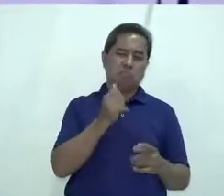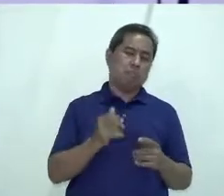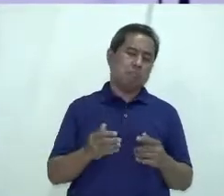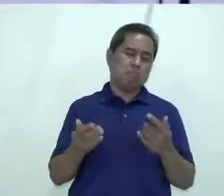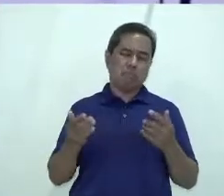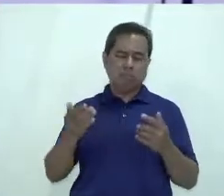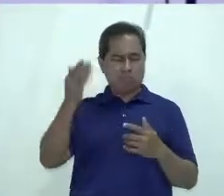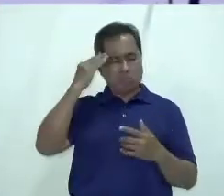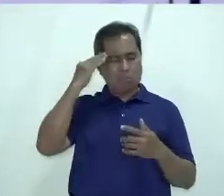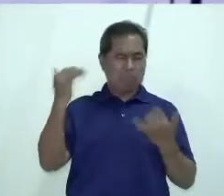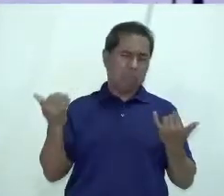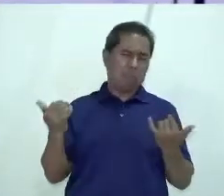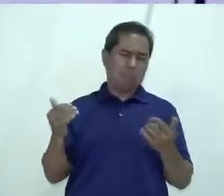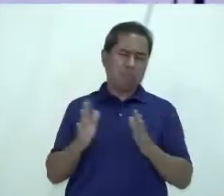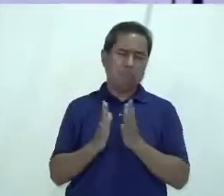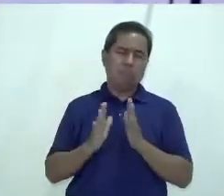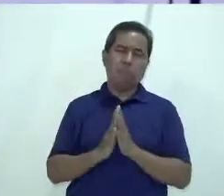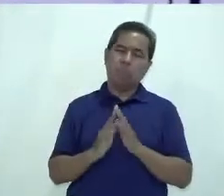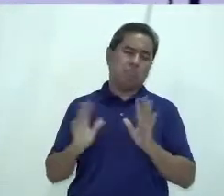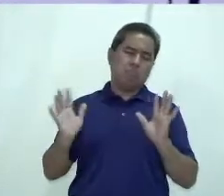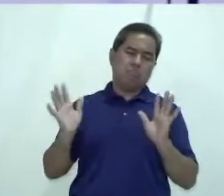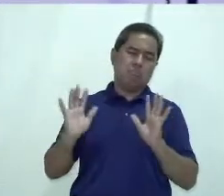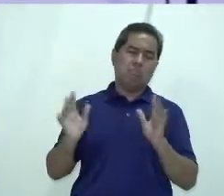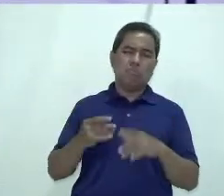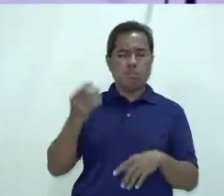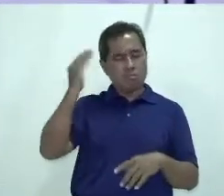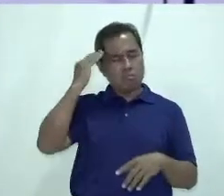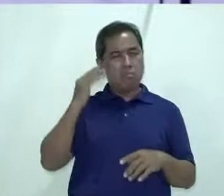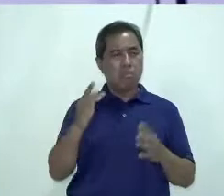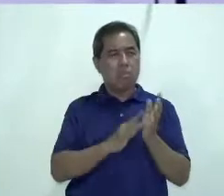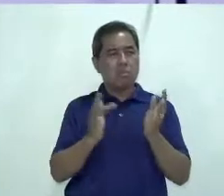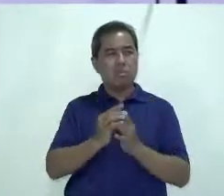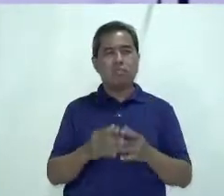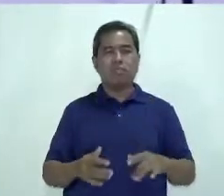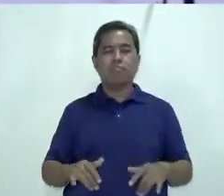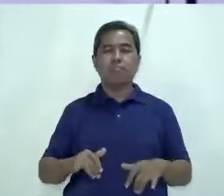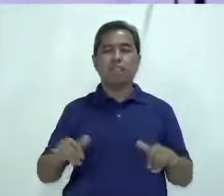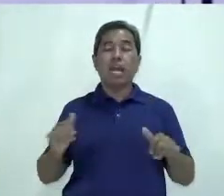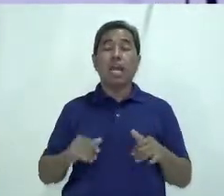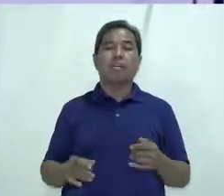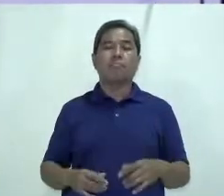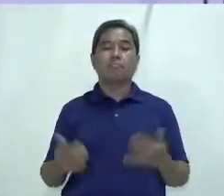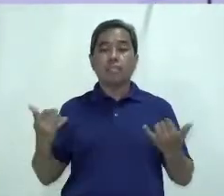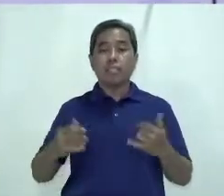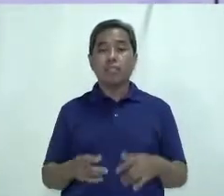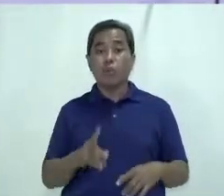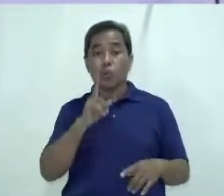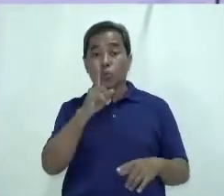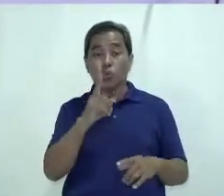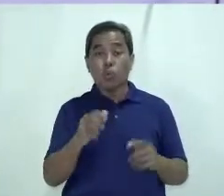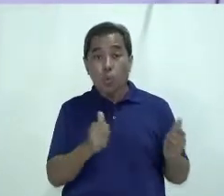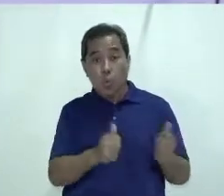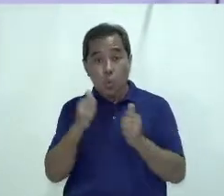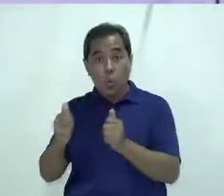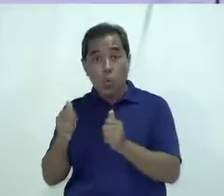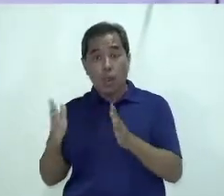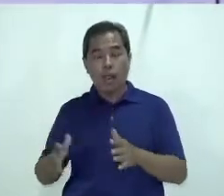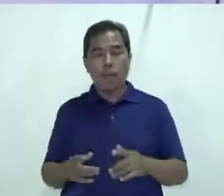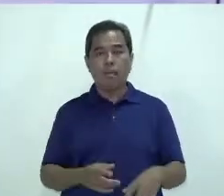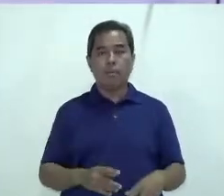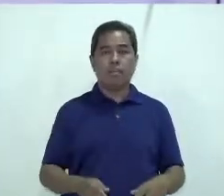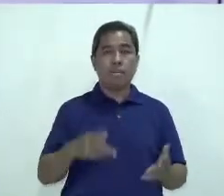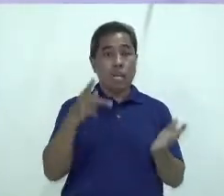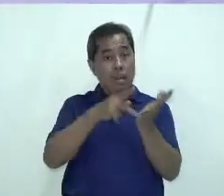online, you may not even know Jesus. There's these two guys. Their names are Paul and Silas. These are first century followers of